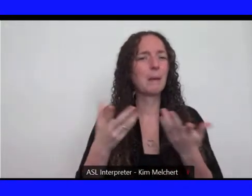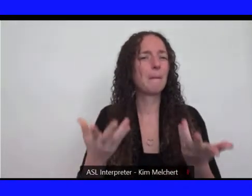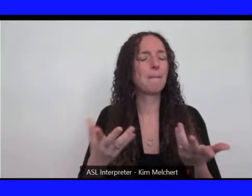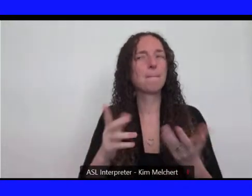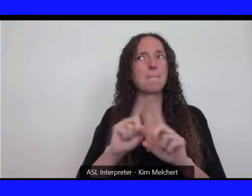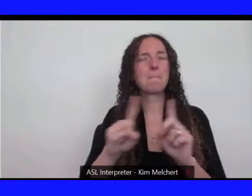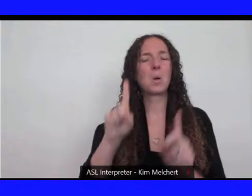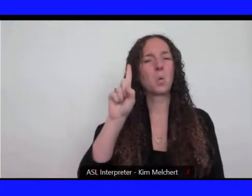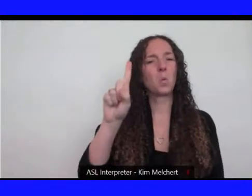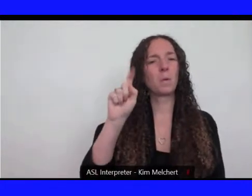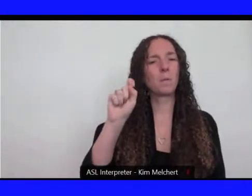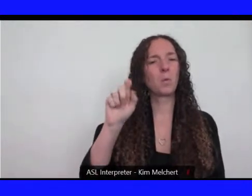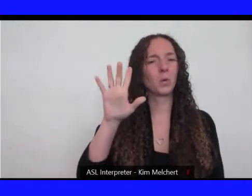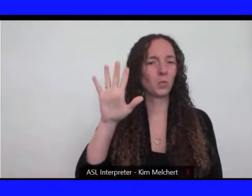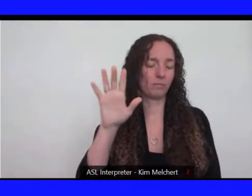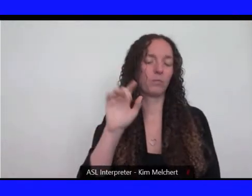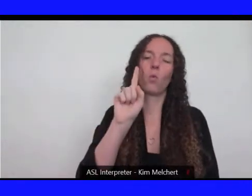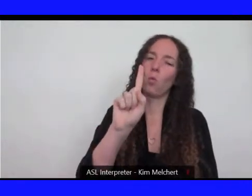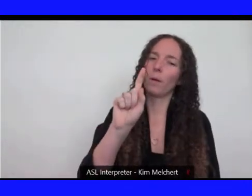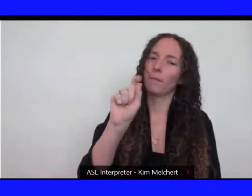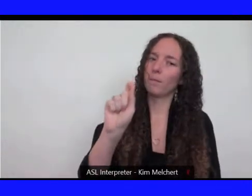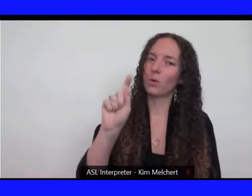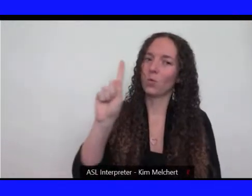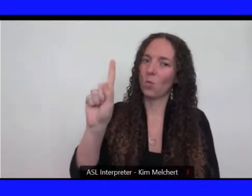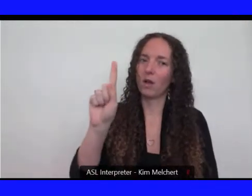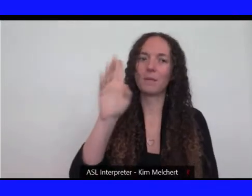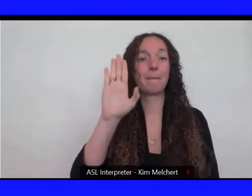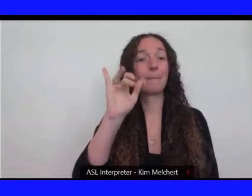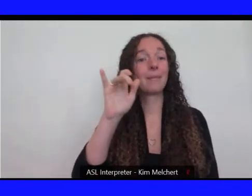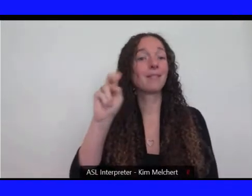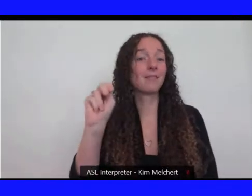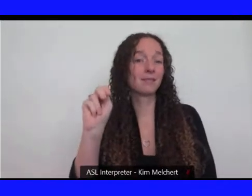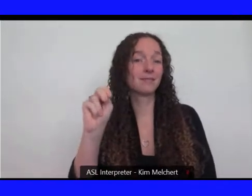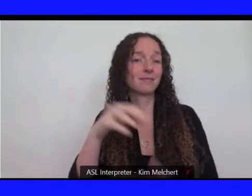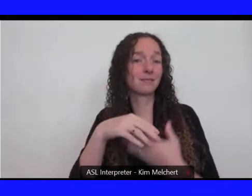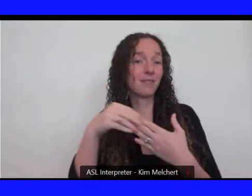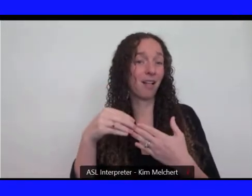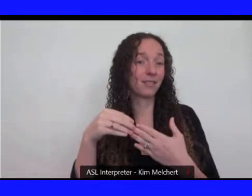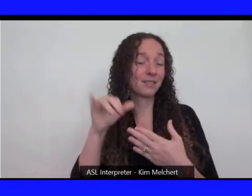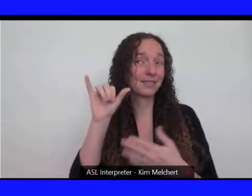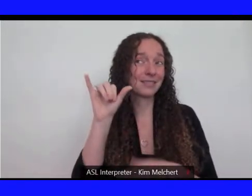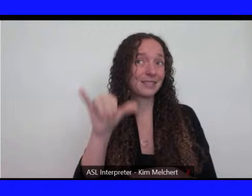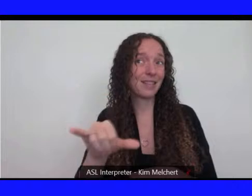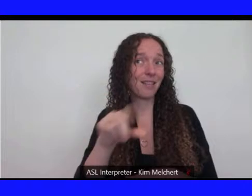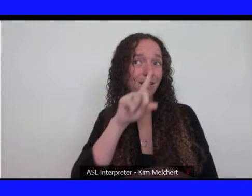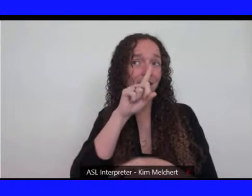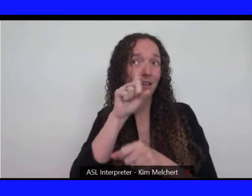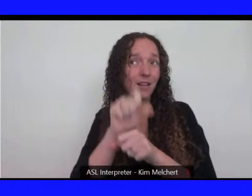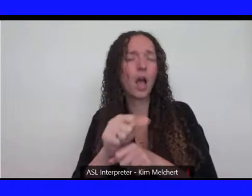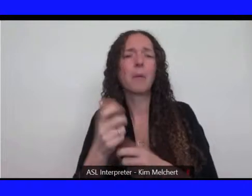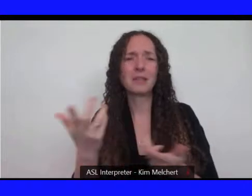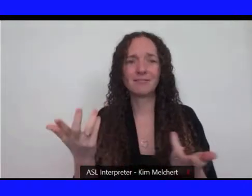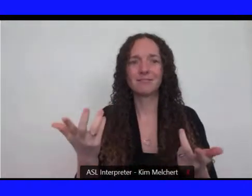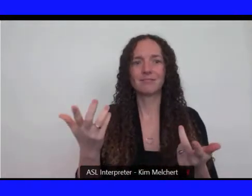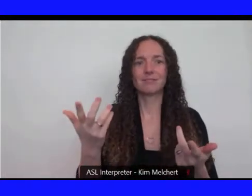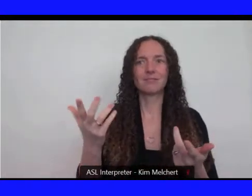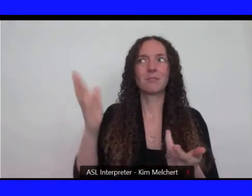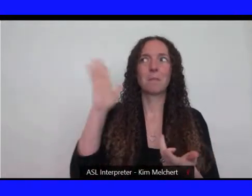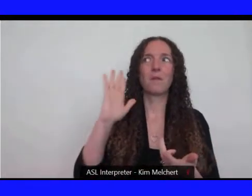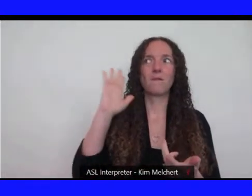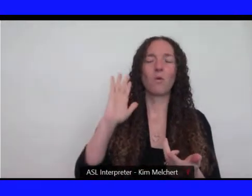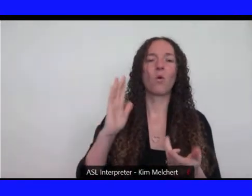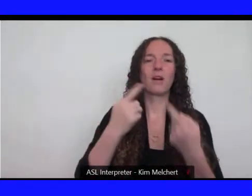it arrives, and not before then. I mean, the way I see it, Sally, is that